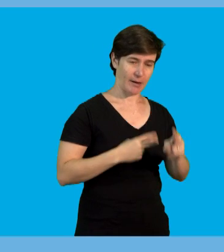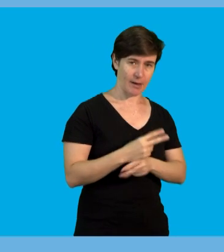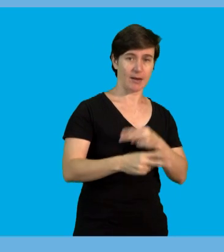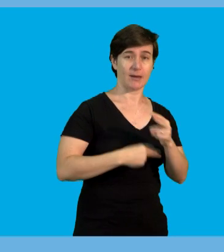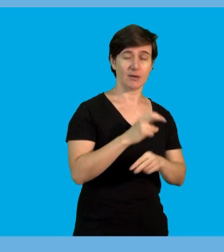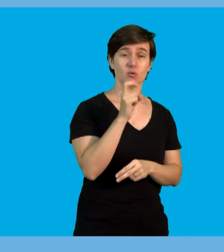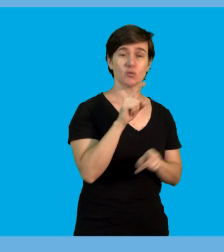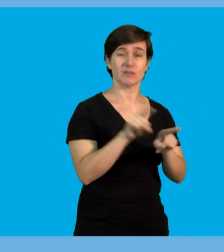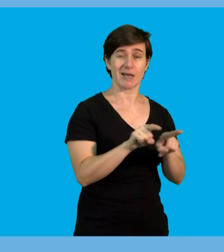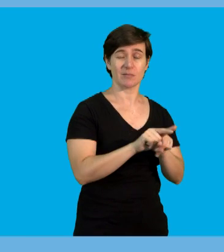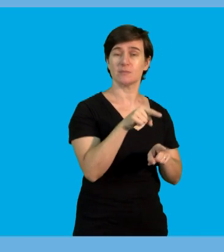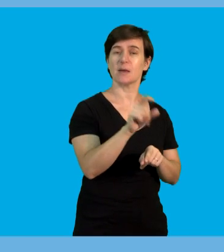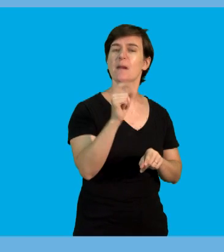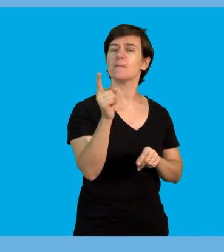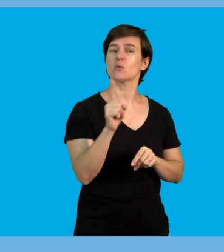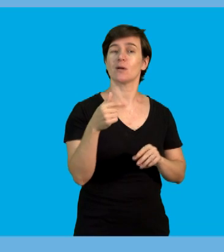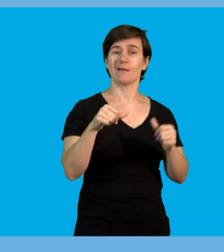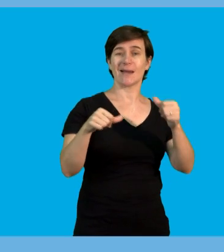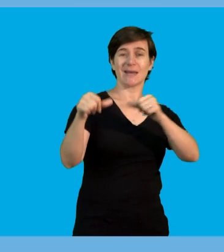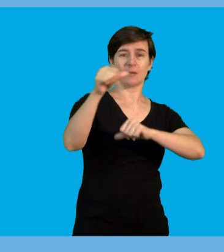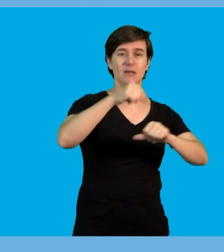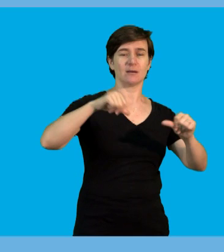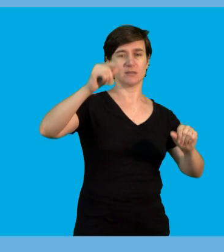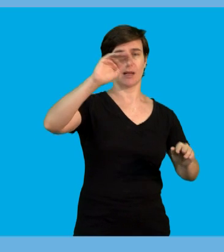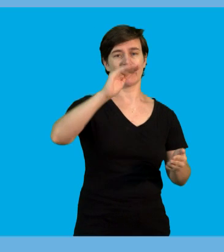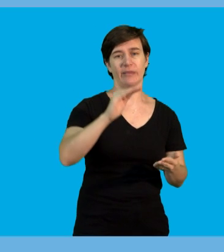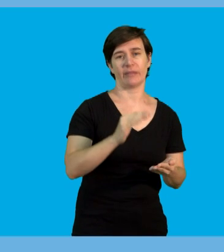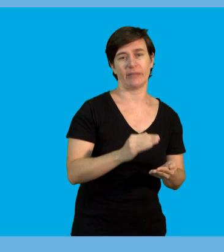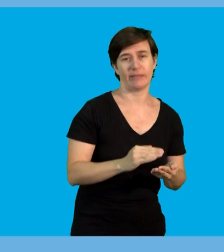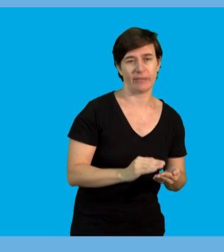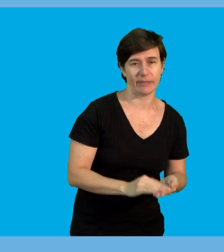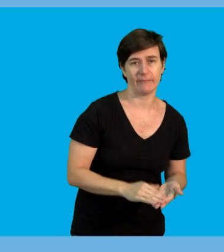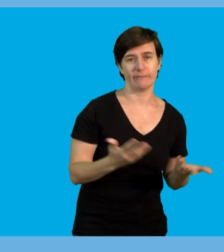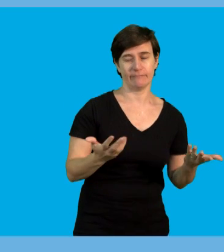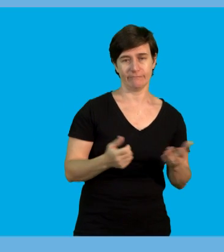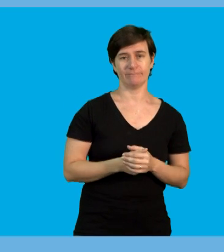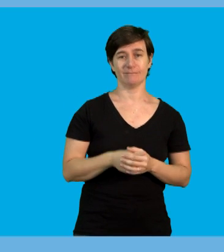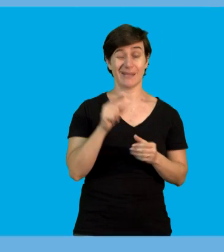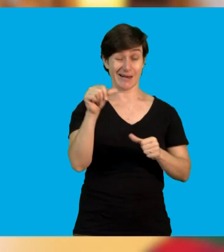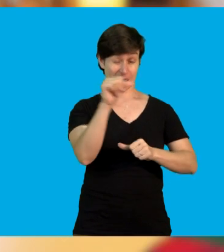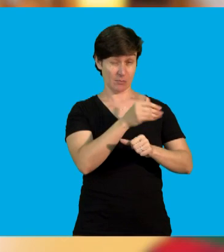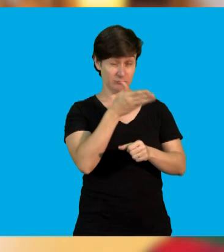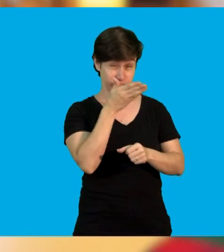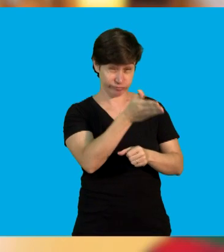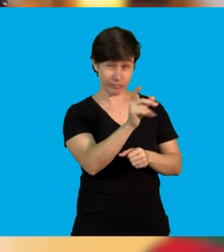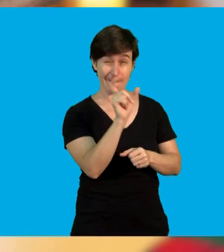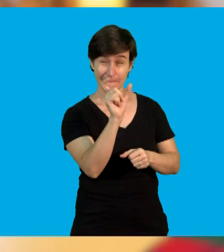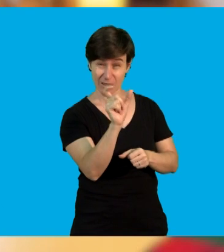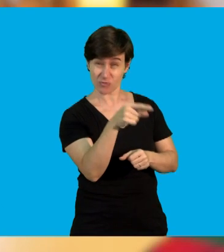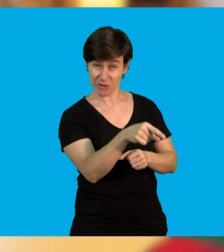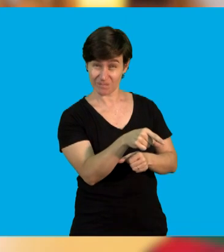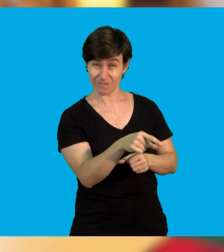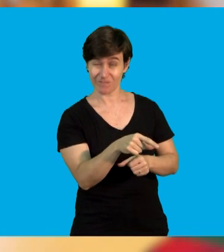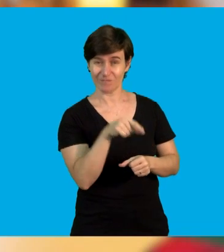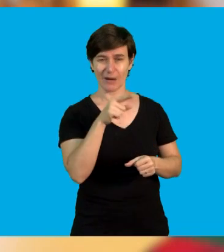and over again, the chemicals that are going to be depleted, so the chemicals inside those cells or the chemicals in the battery